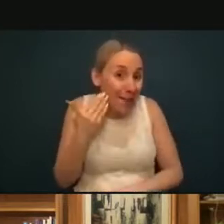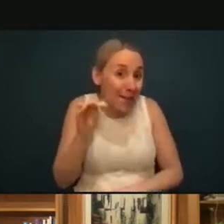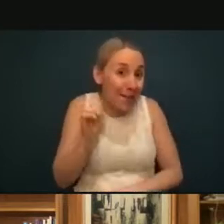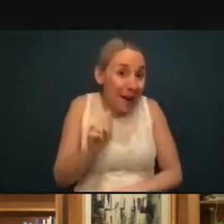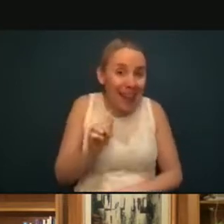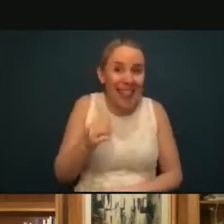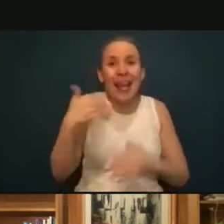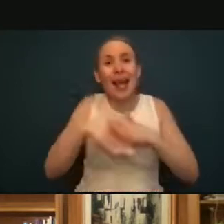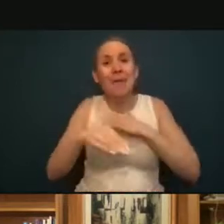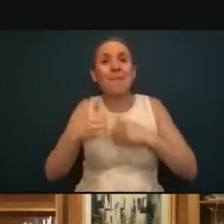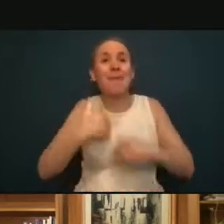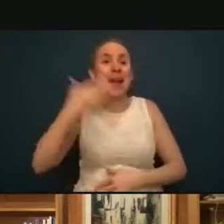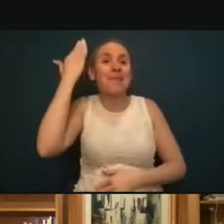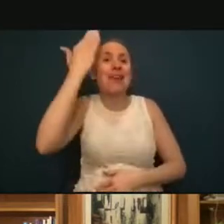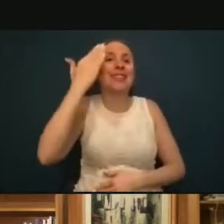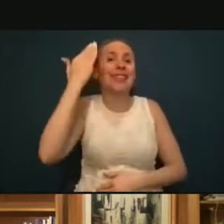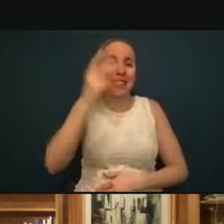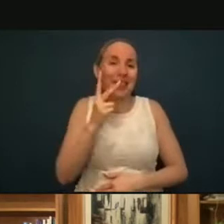think.